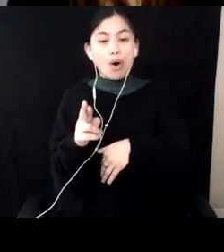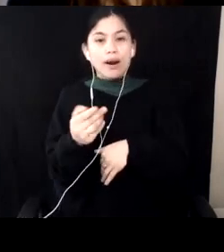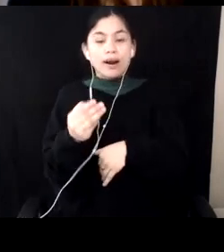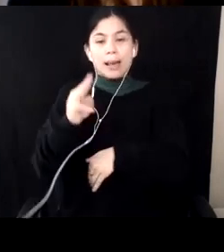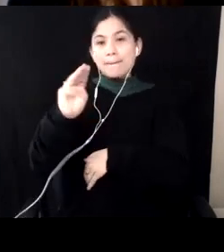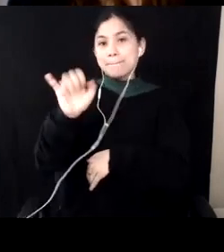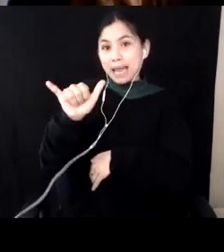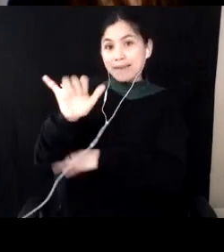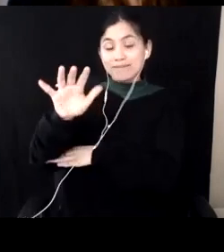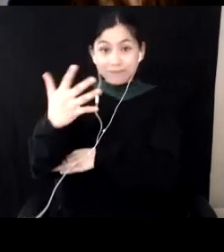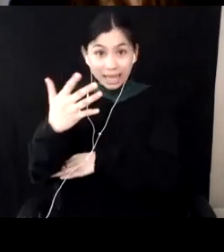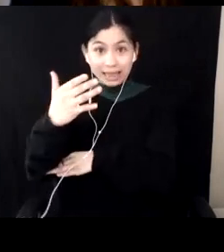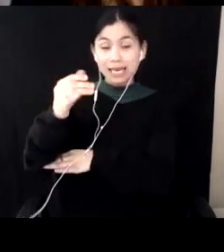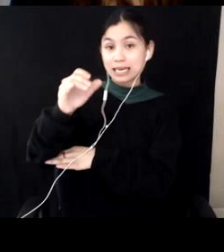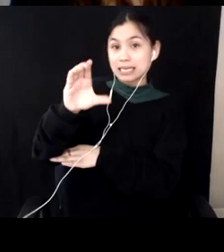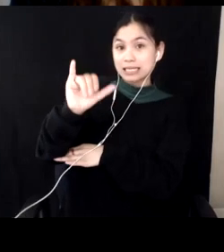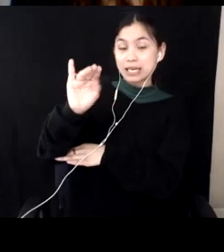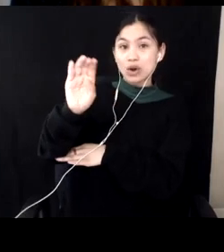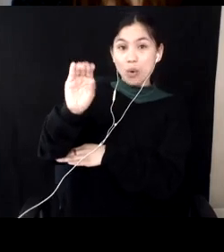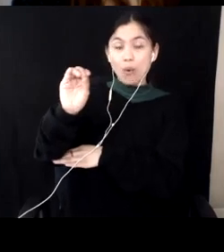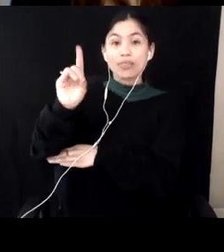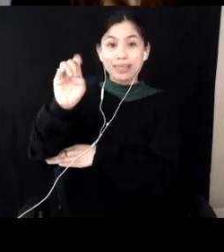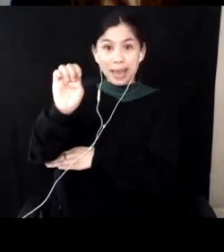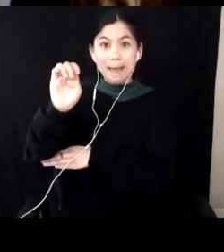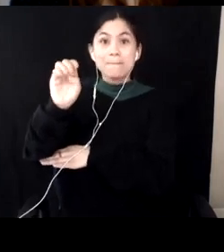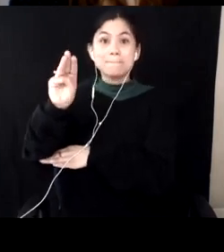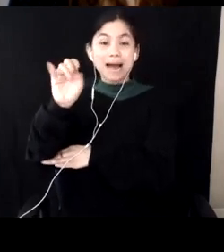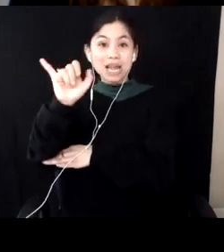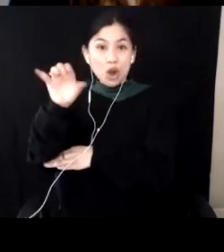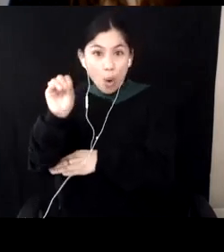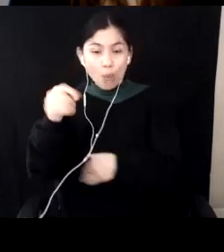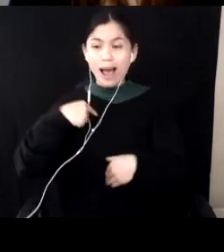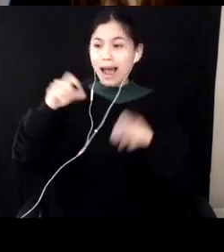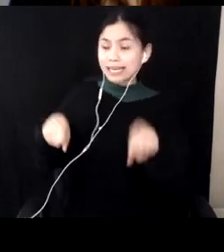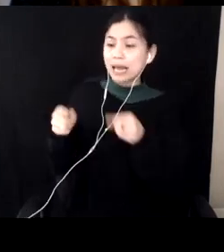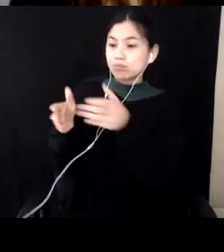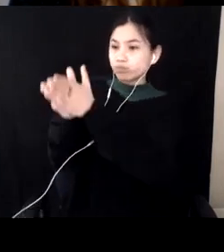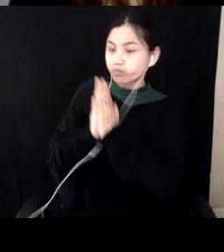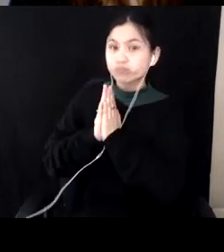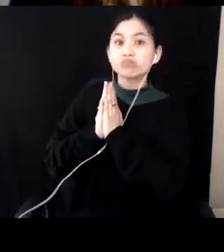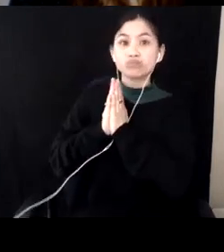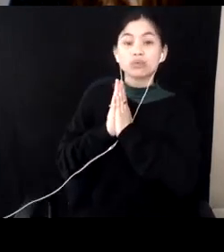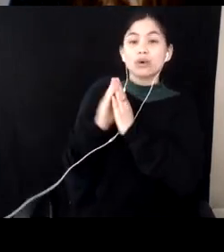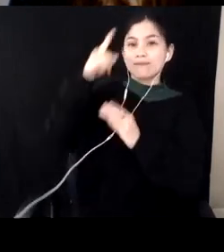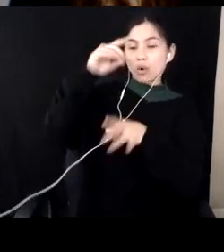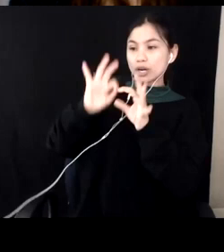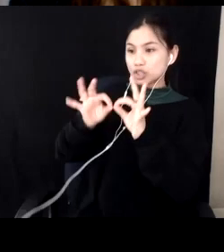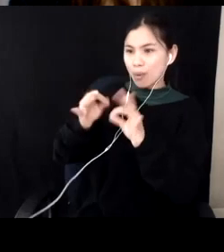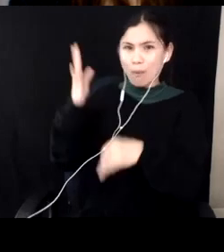I can request an interpreter to be there because they are part of her cultural